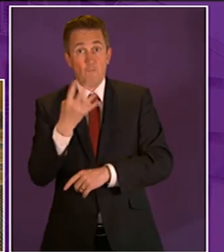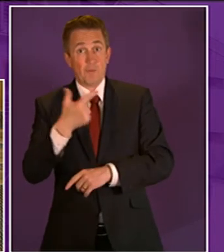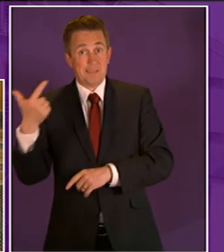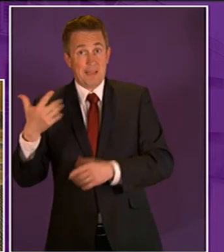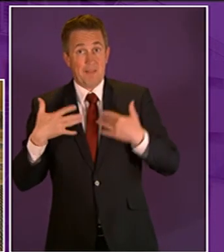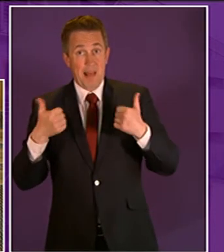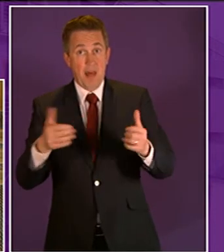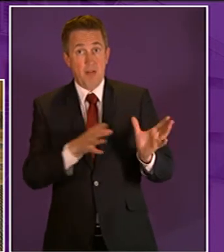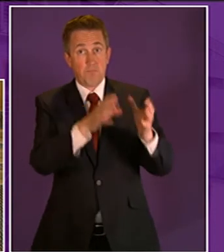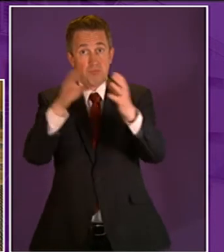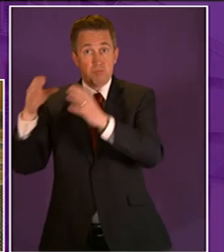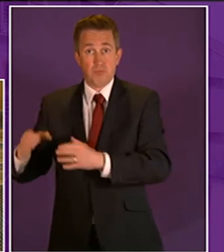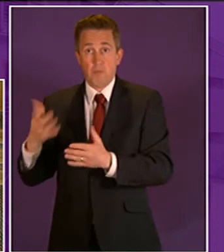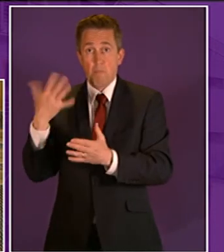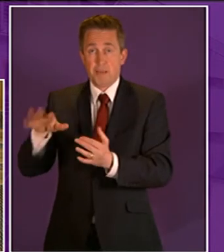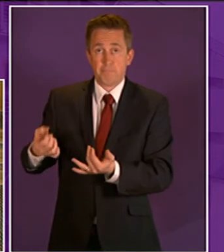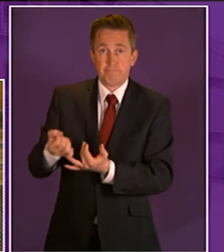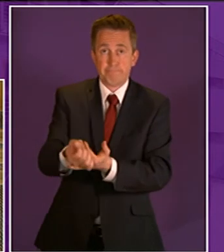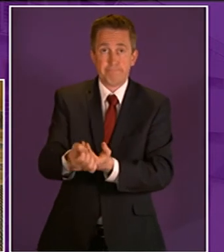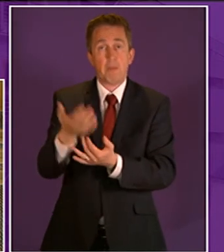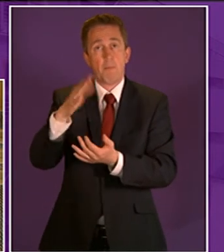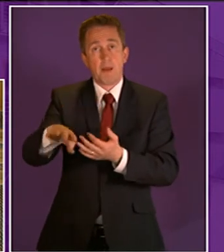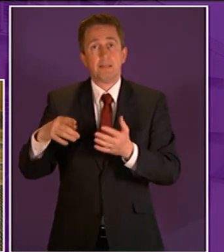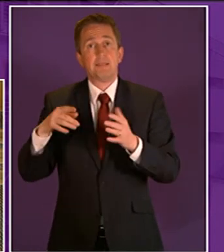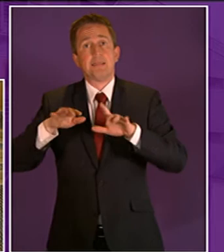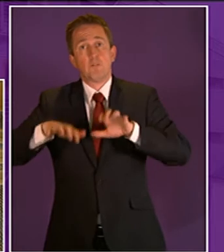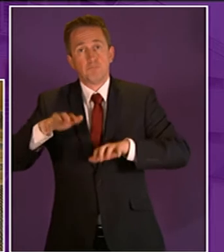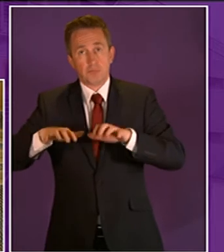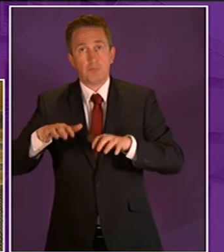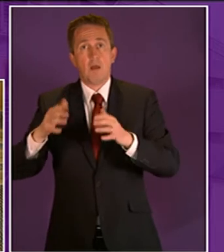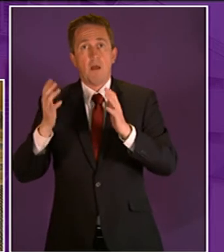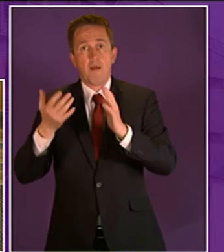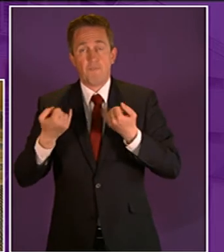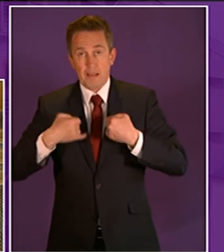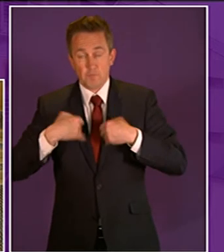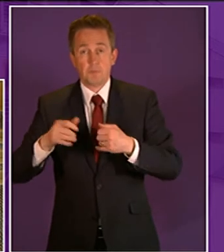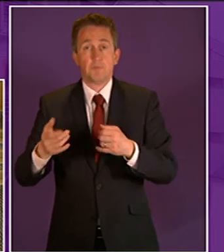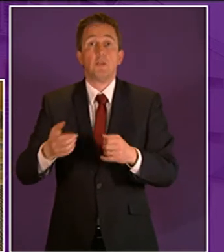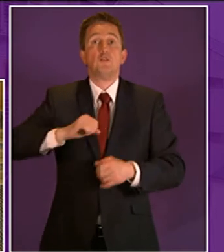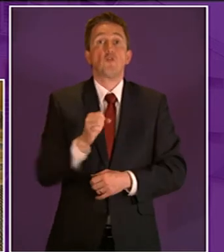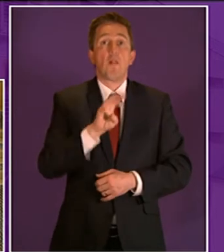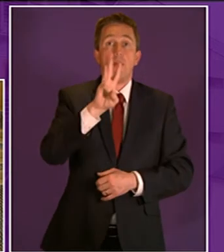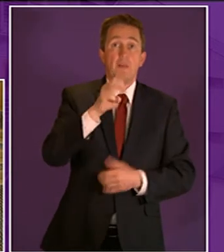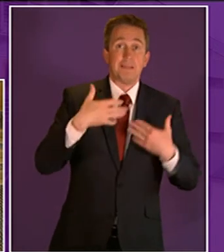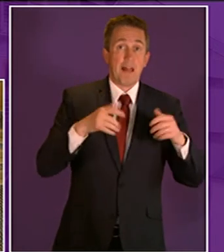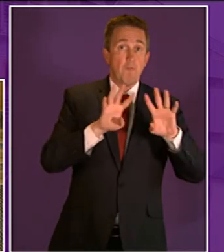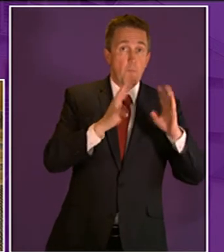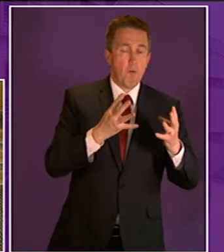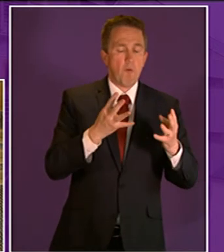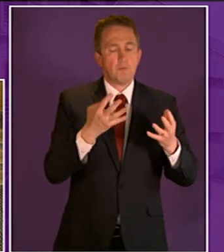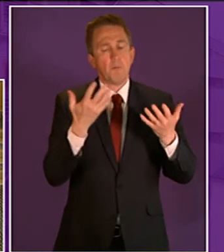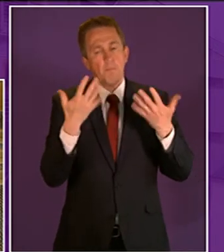health organisations were infected with the malware, including 27 acute trusts. While in Scotland, 13 health boards have experienced